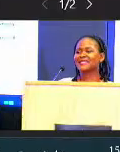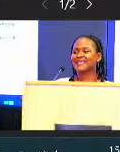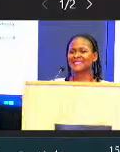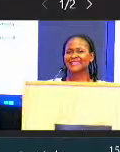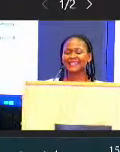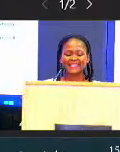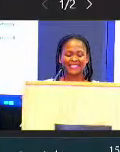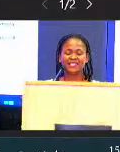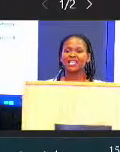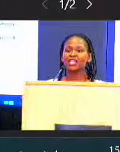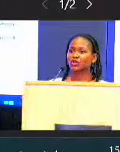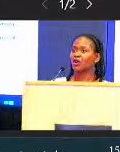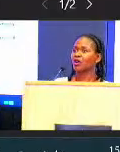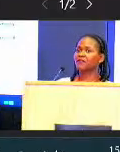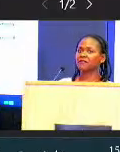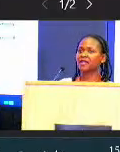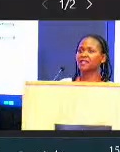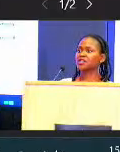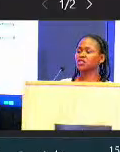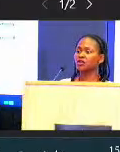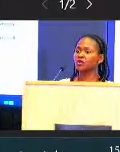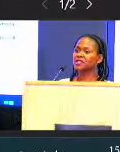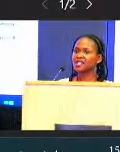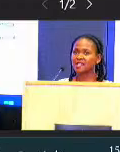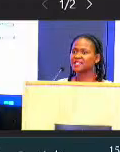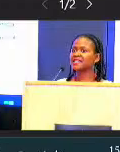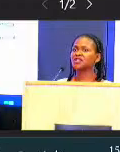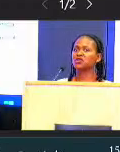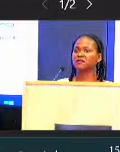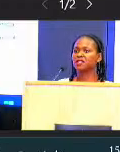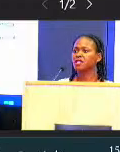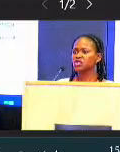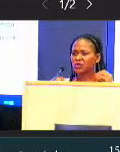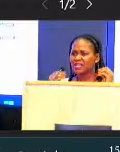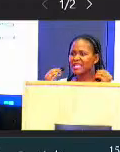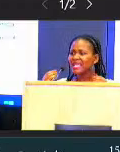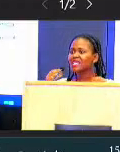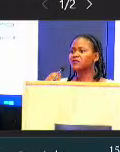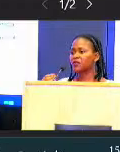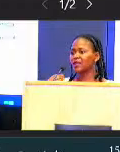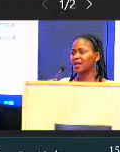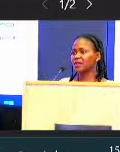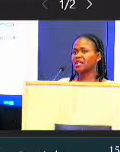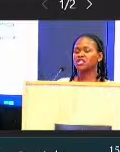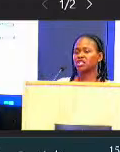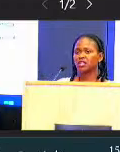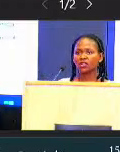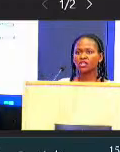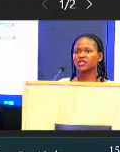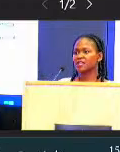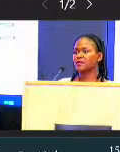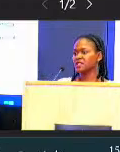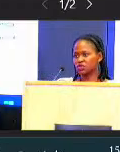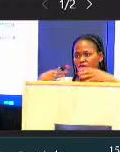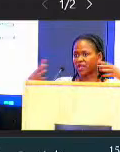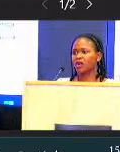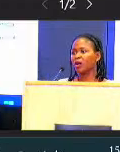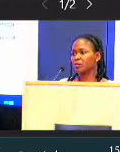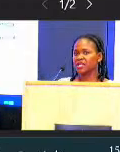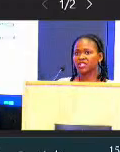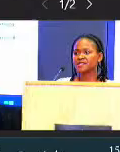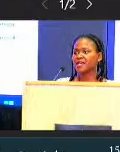But there's the issue of the fact that things are data driven, so the needs for reliable energy are not just limited to